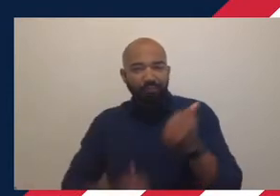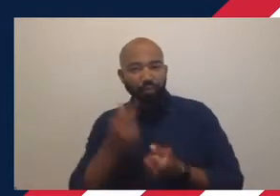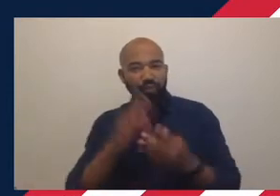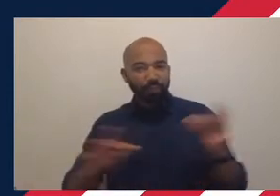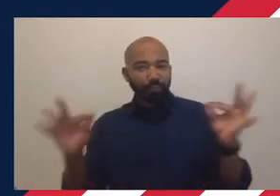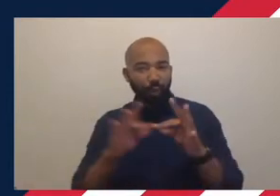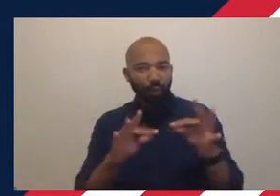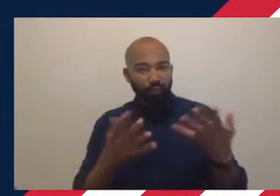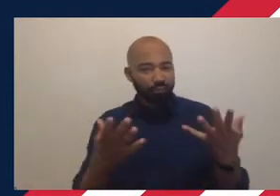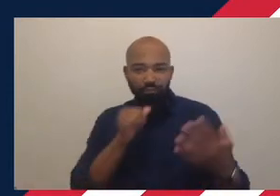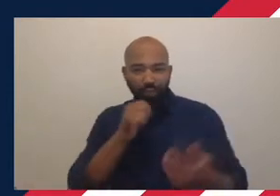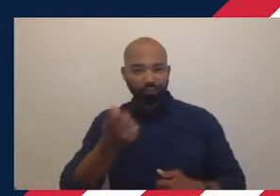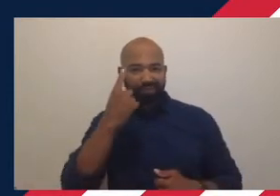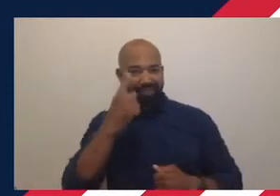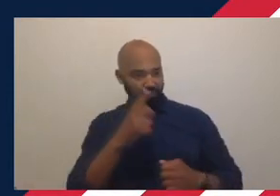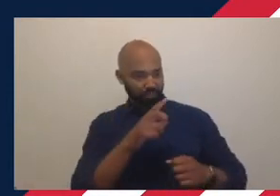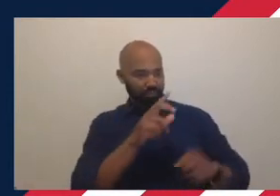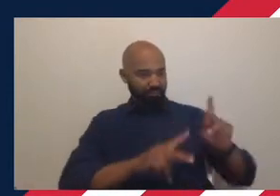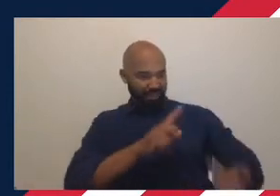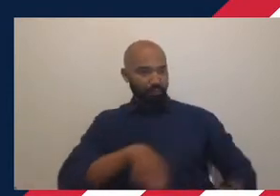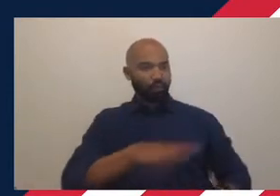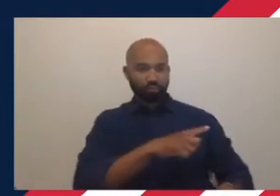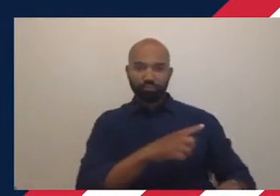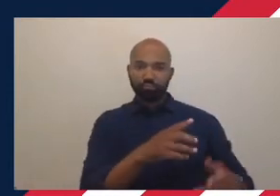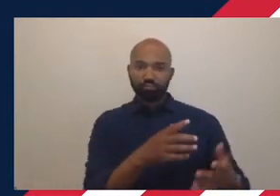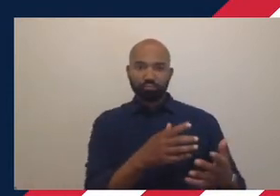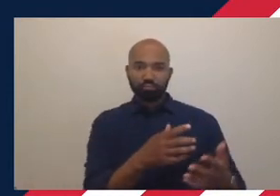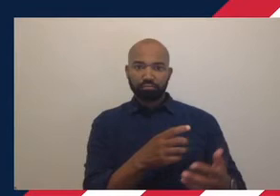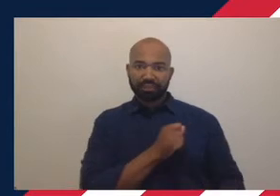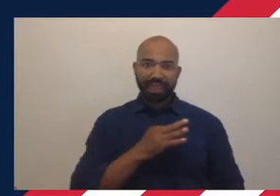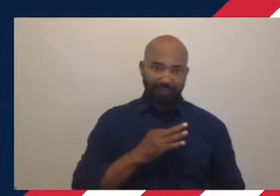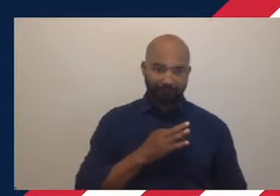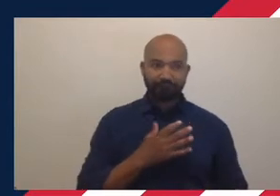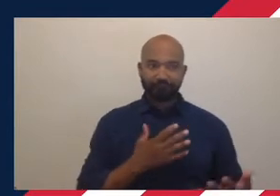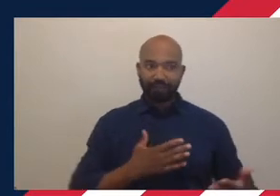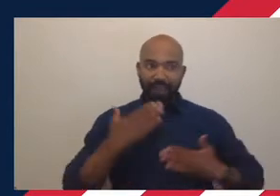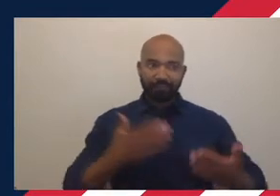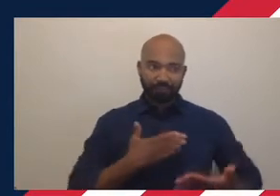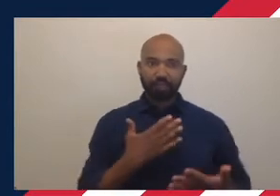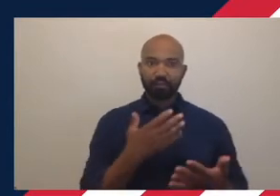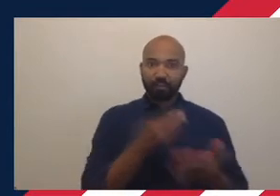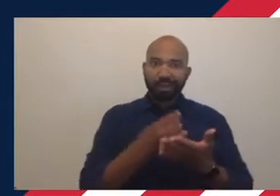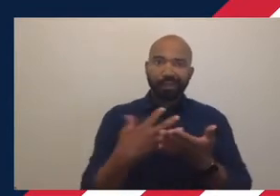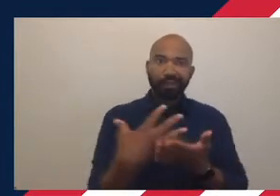that a happy staff will bring in more money, more patients, more